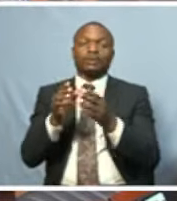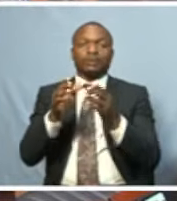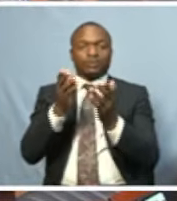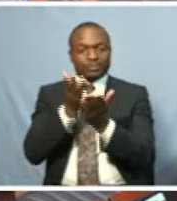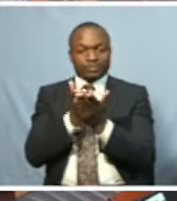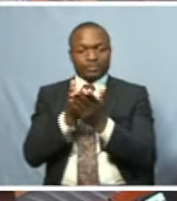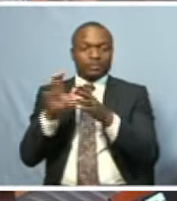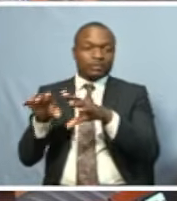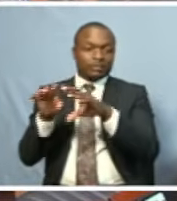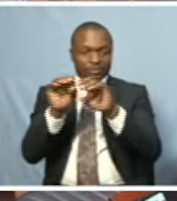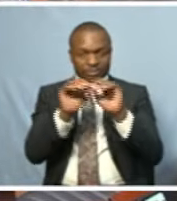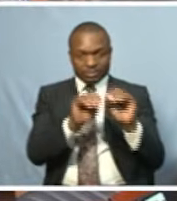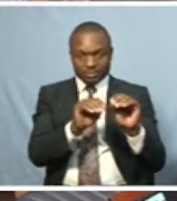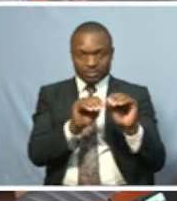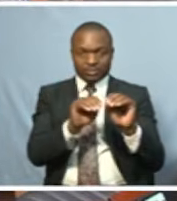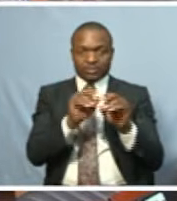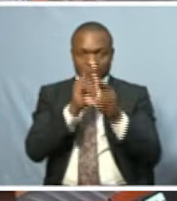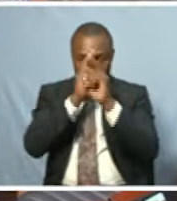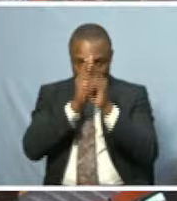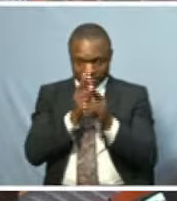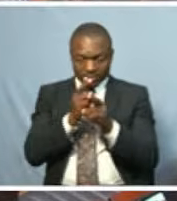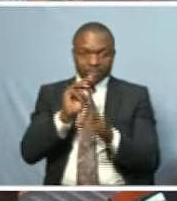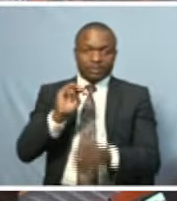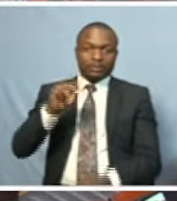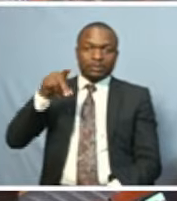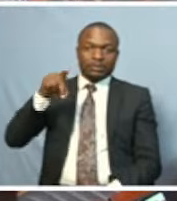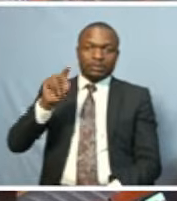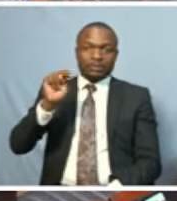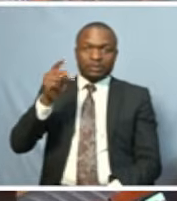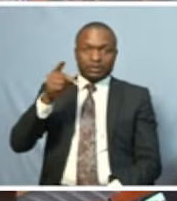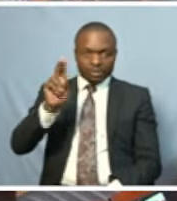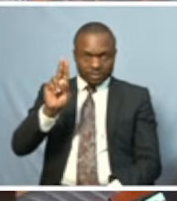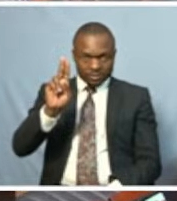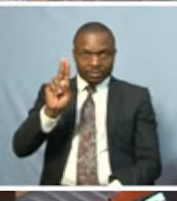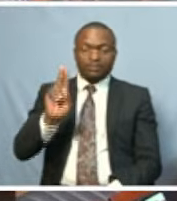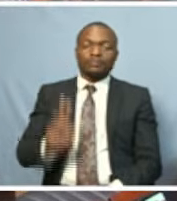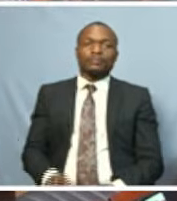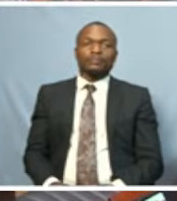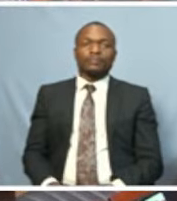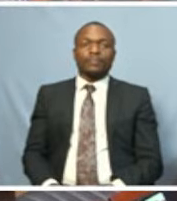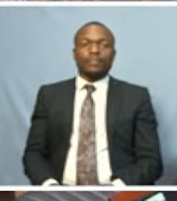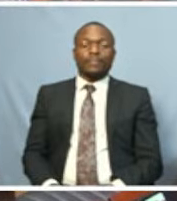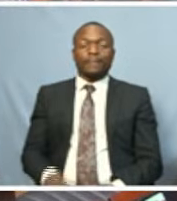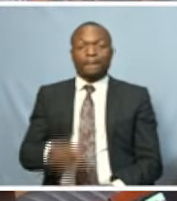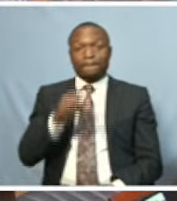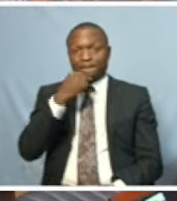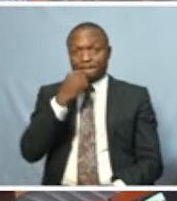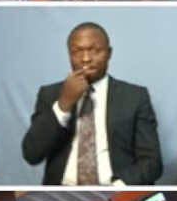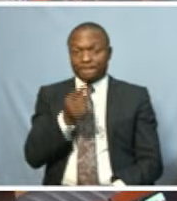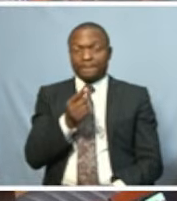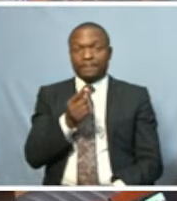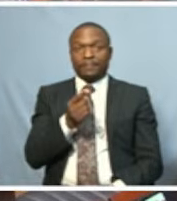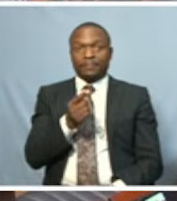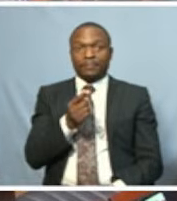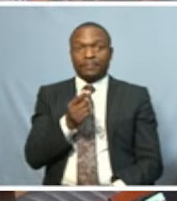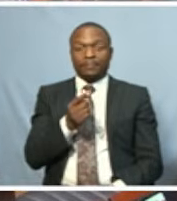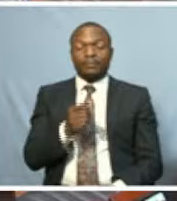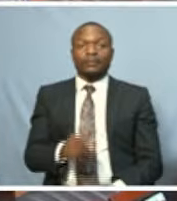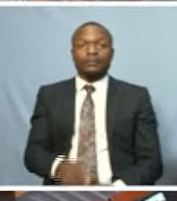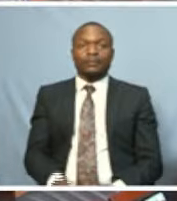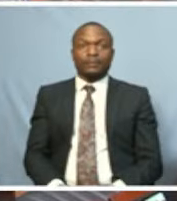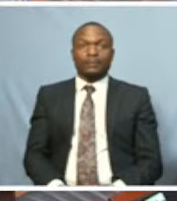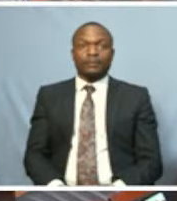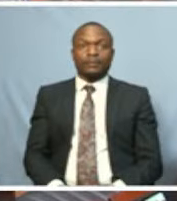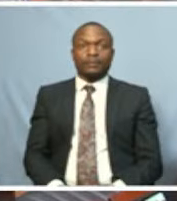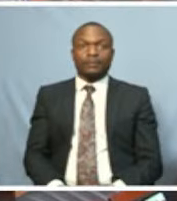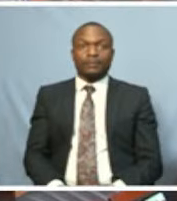And this one is coming from Mr. Bino Mpundo of Nkana constituency. And it states that rescind and